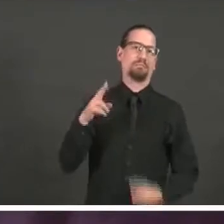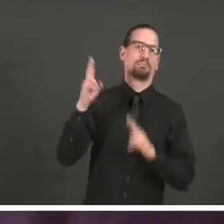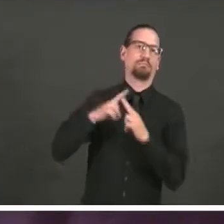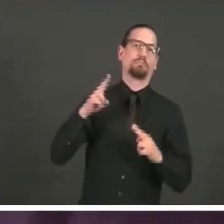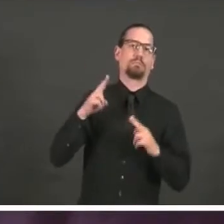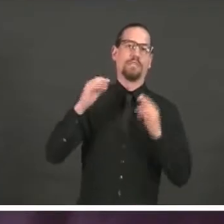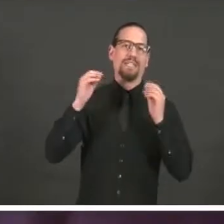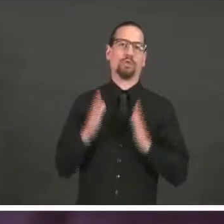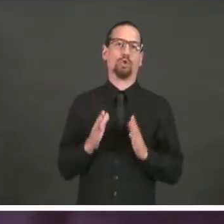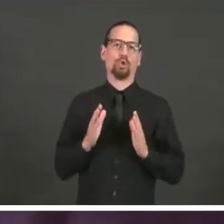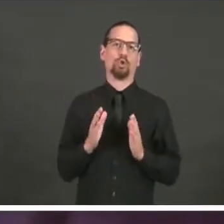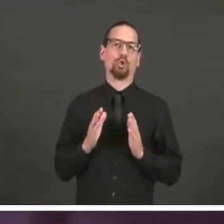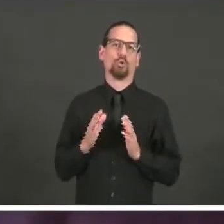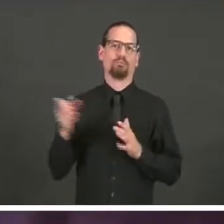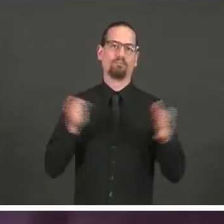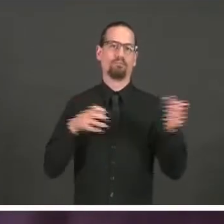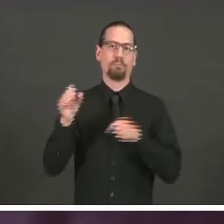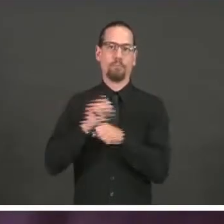had.